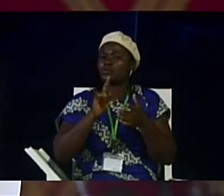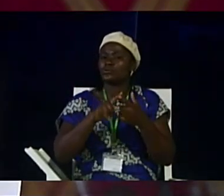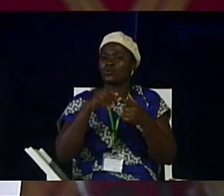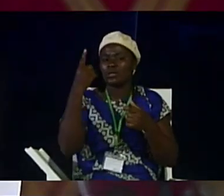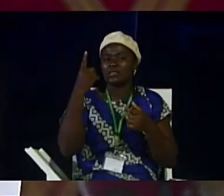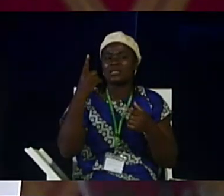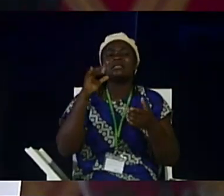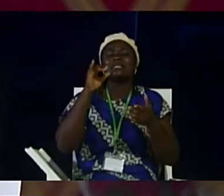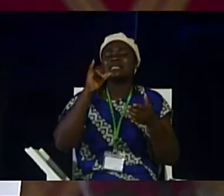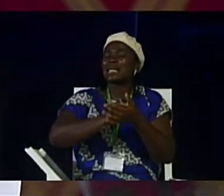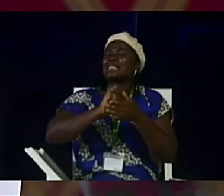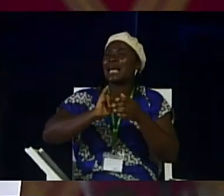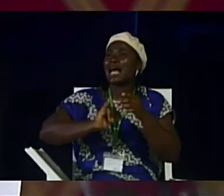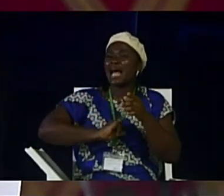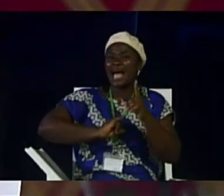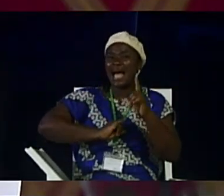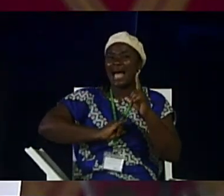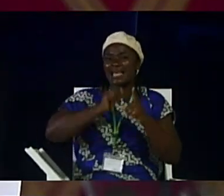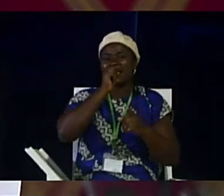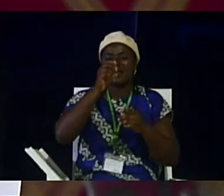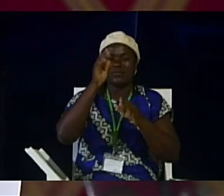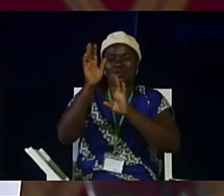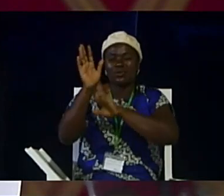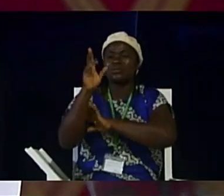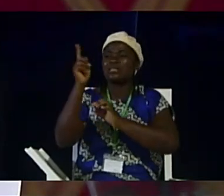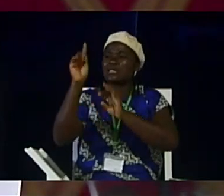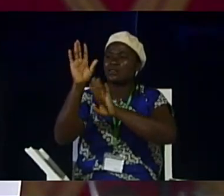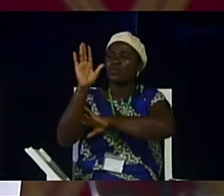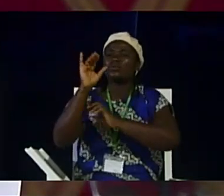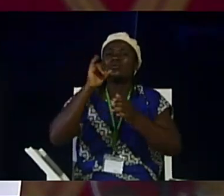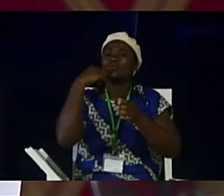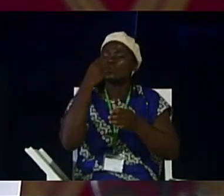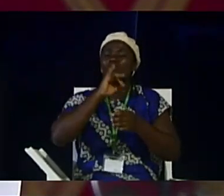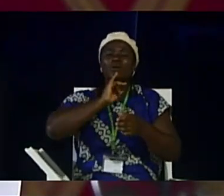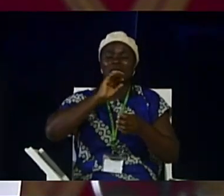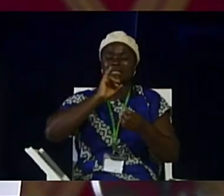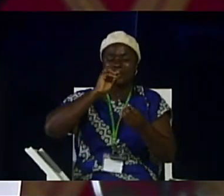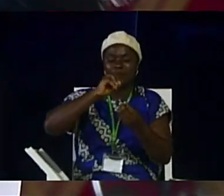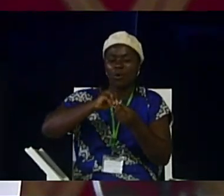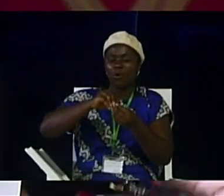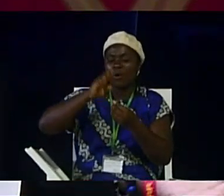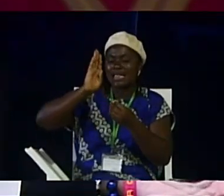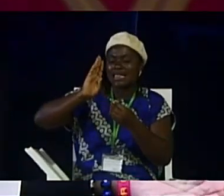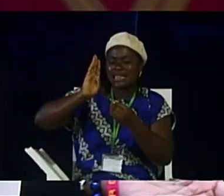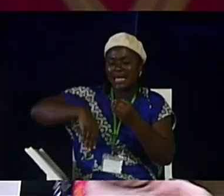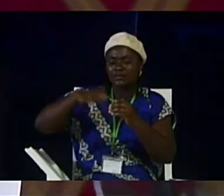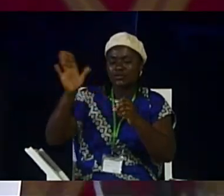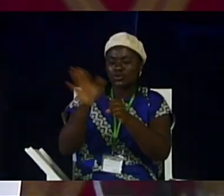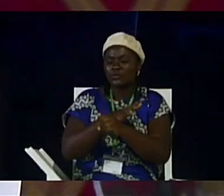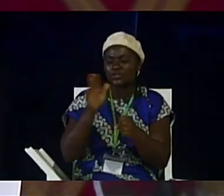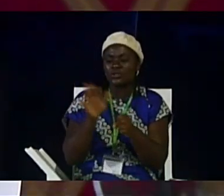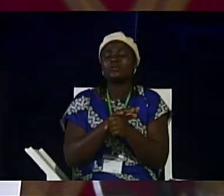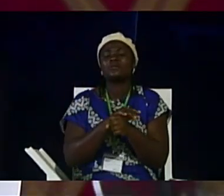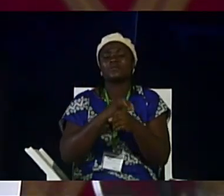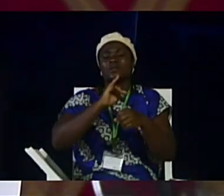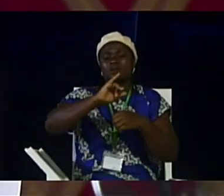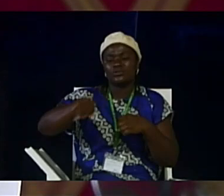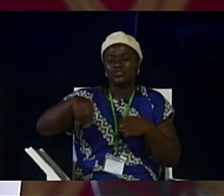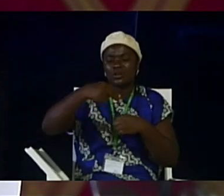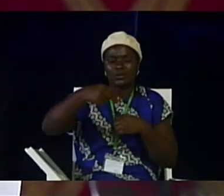am God, the God who is more than sufficient.